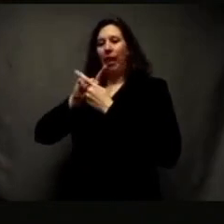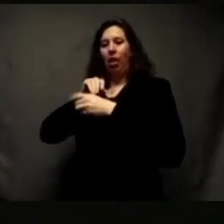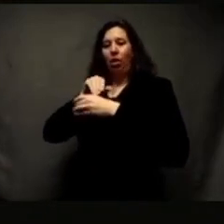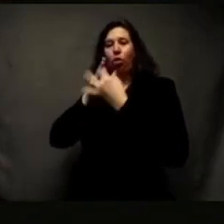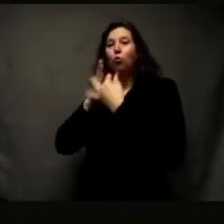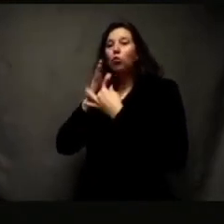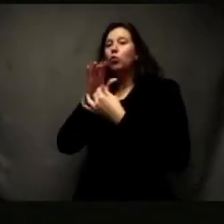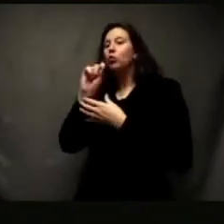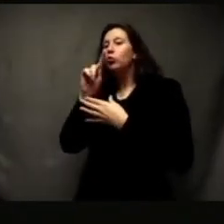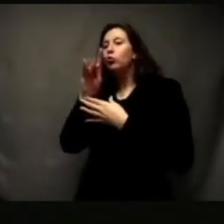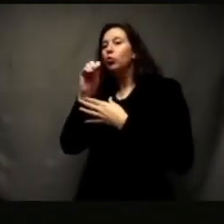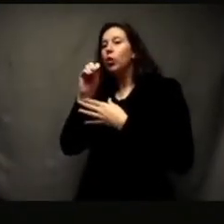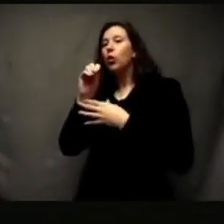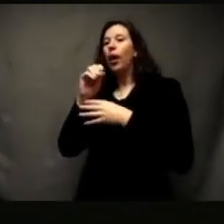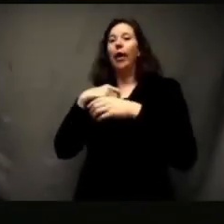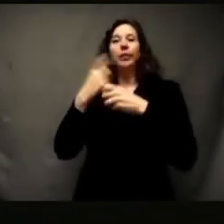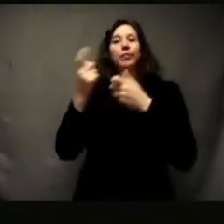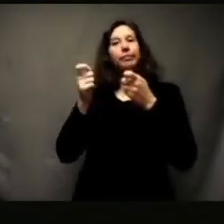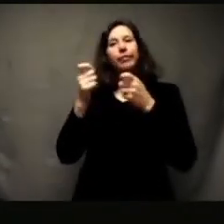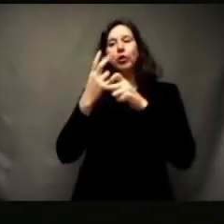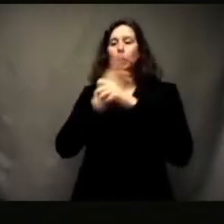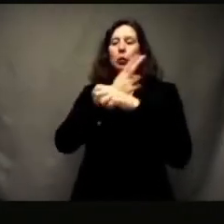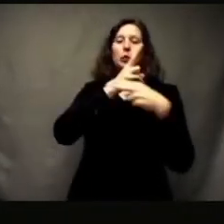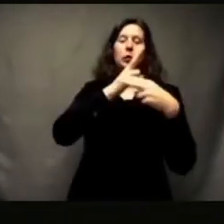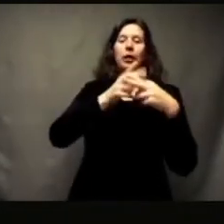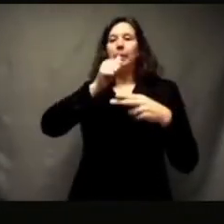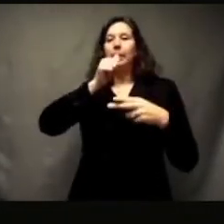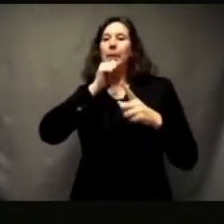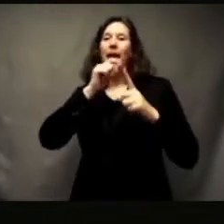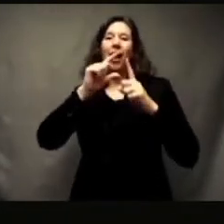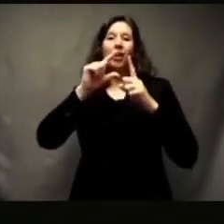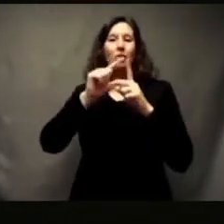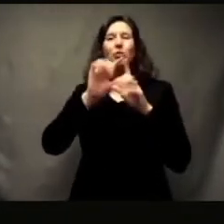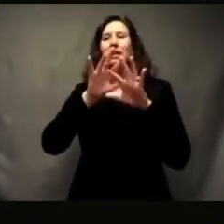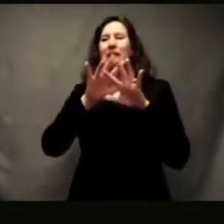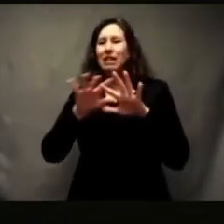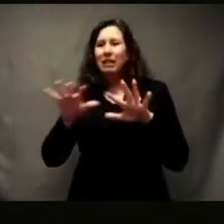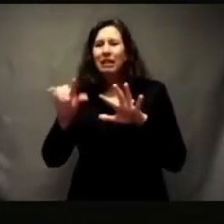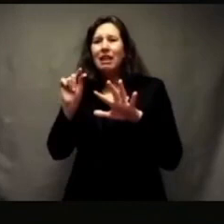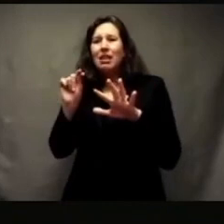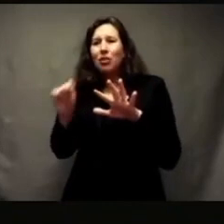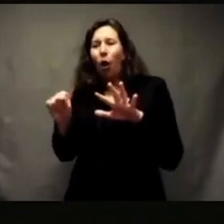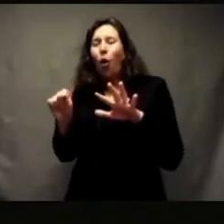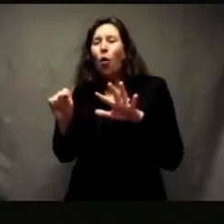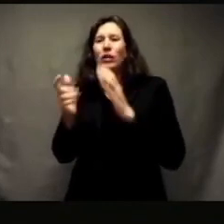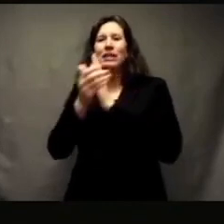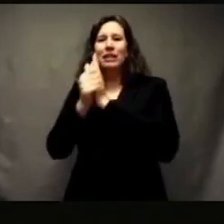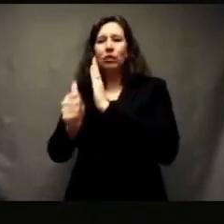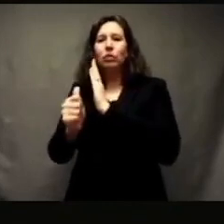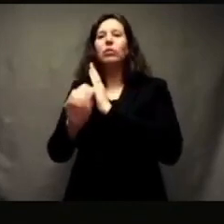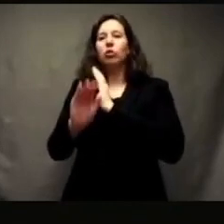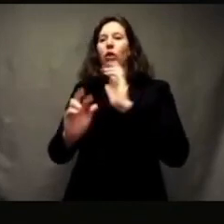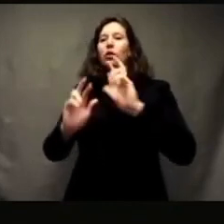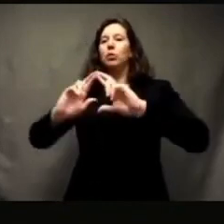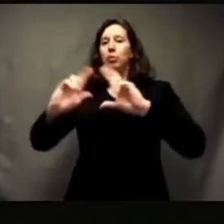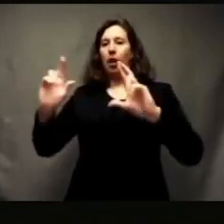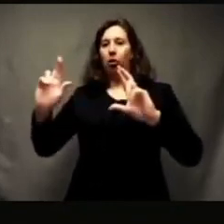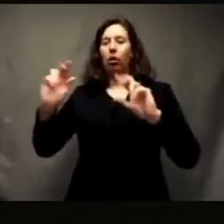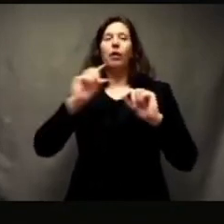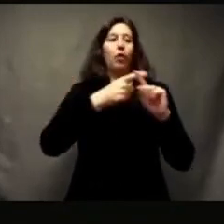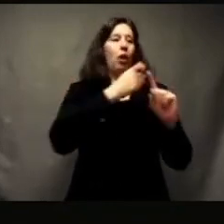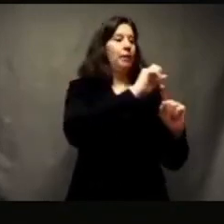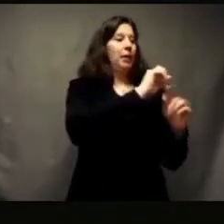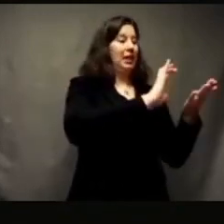how to manage a username and password. Things like that is kind of just making sure the child is prepared to go from